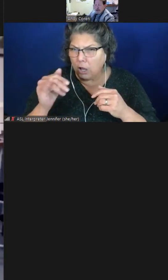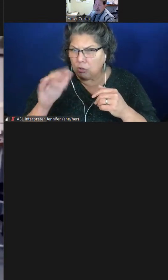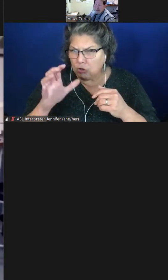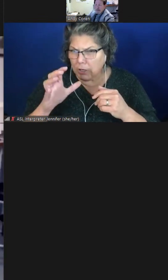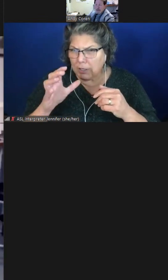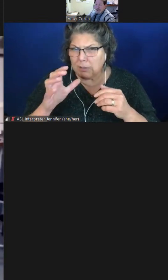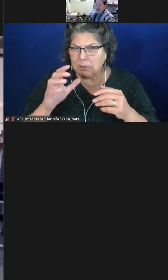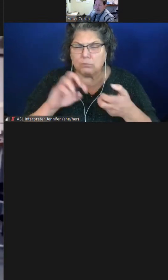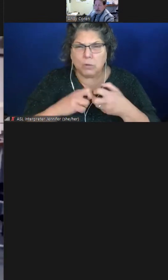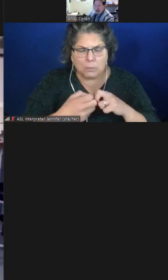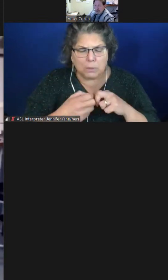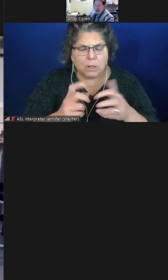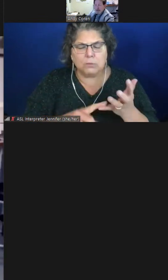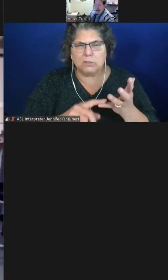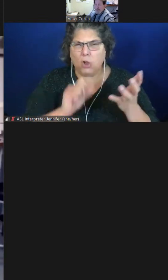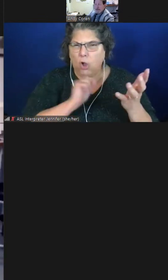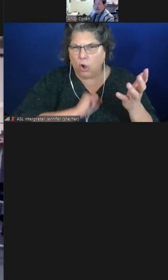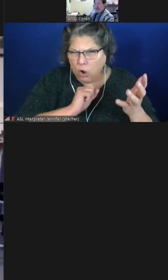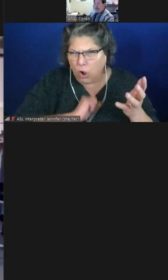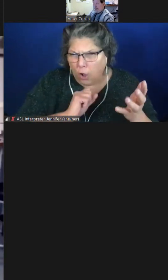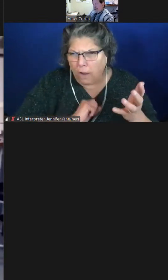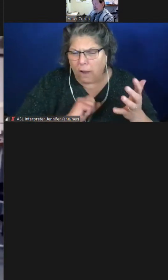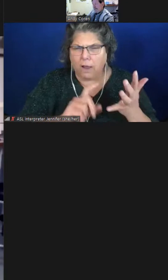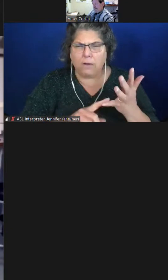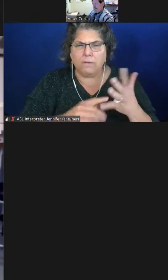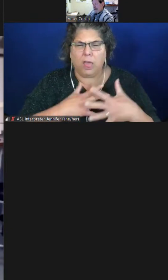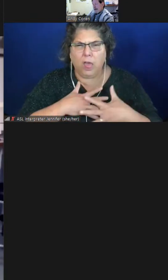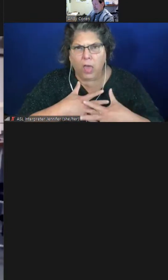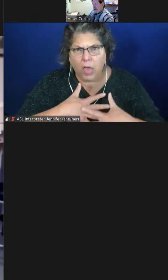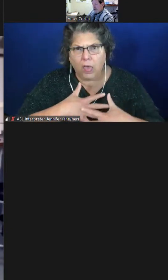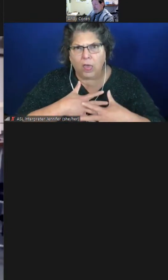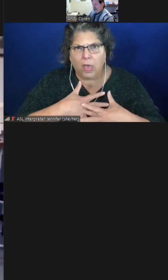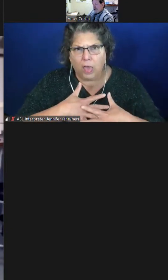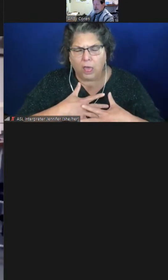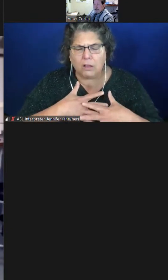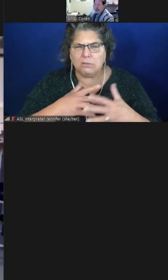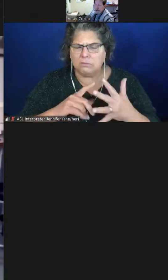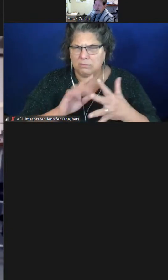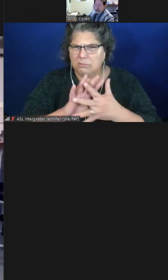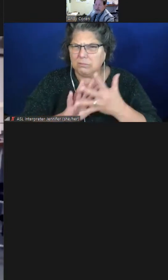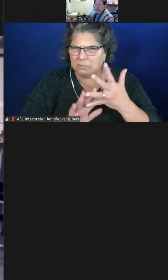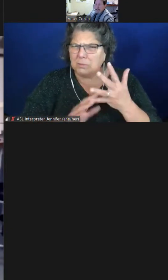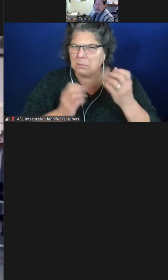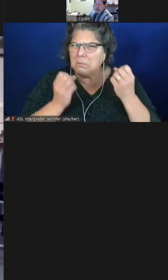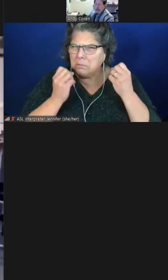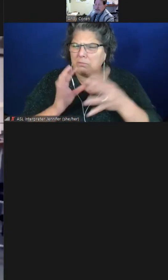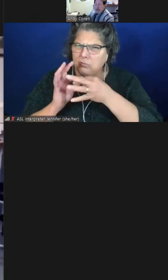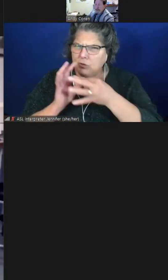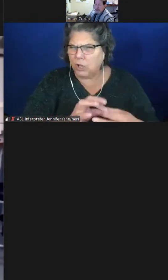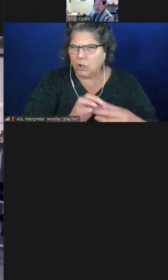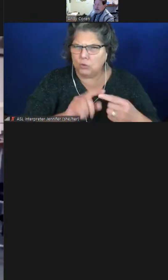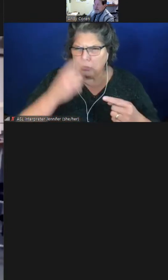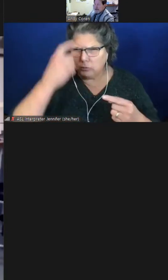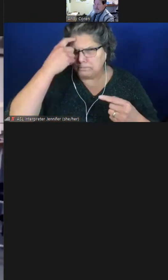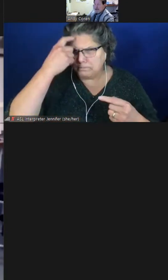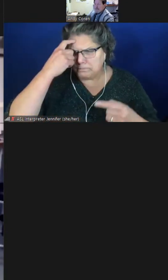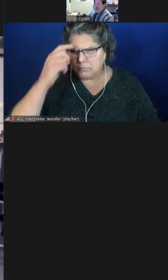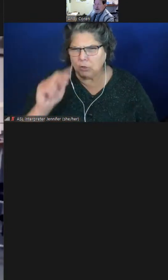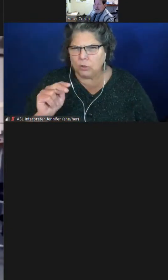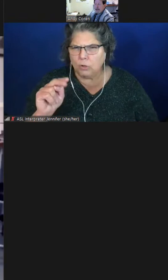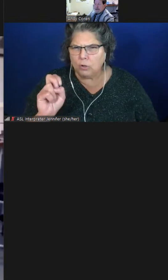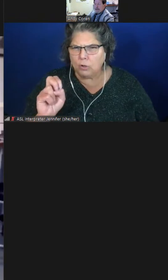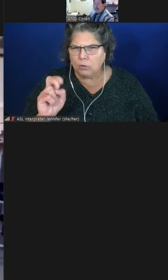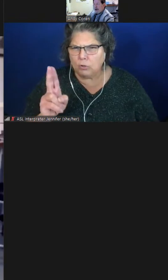coughs, some shortness of breath. Much of it is neurological, and it's